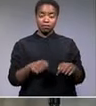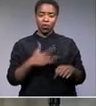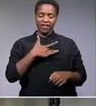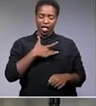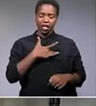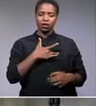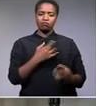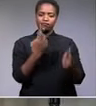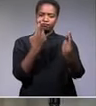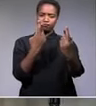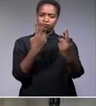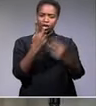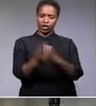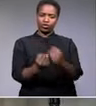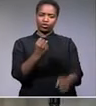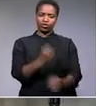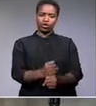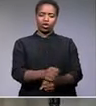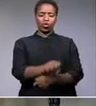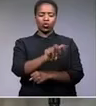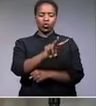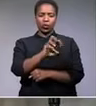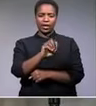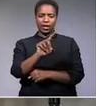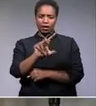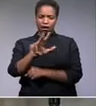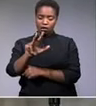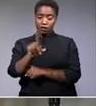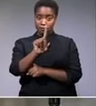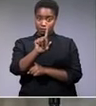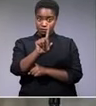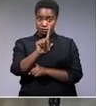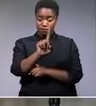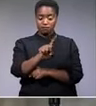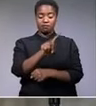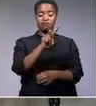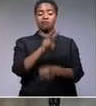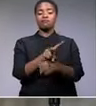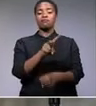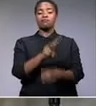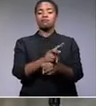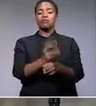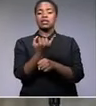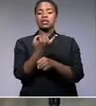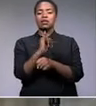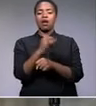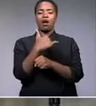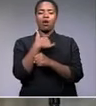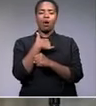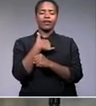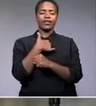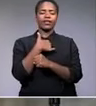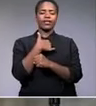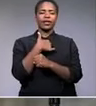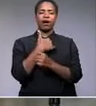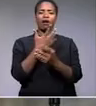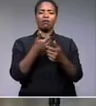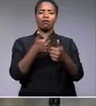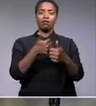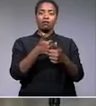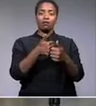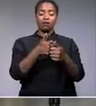this year, we must remain vigilant and not be captured by those in